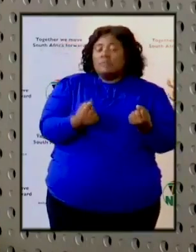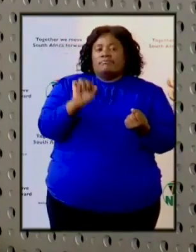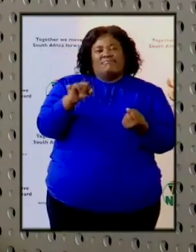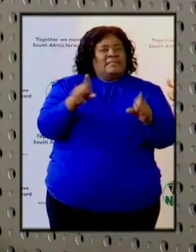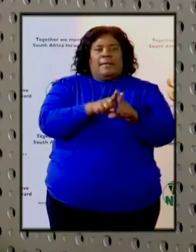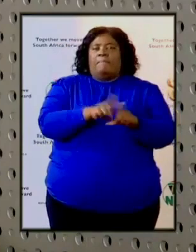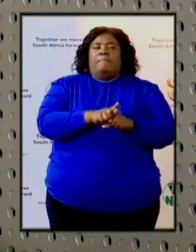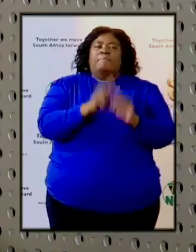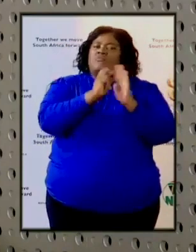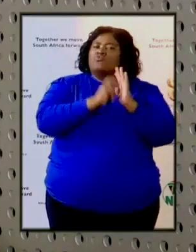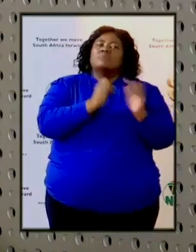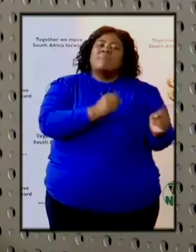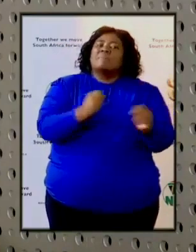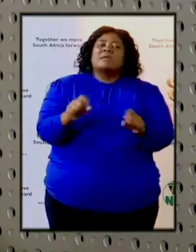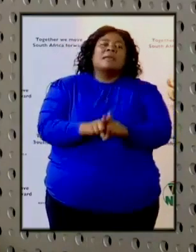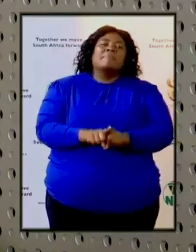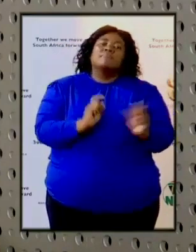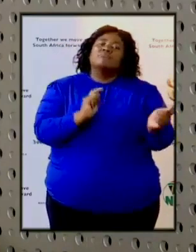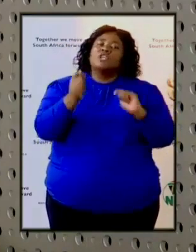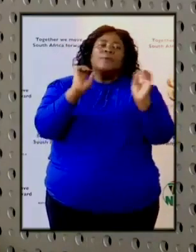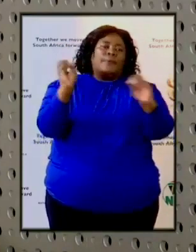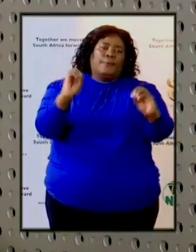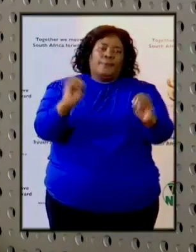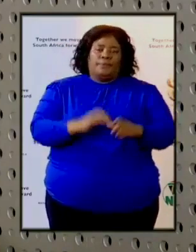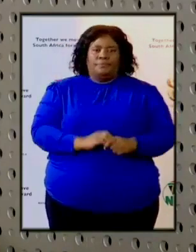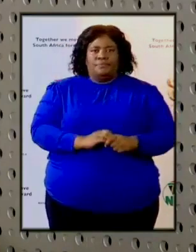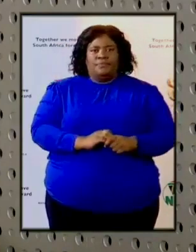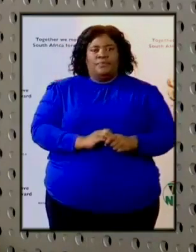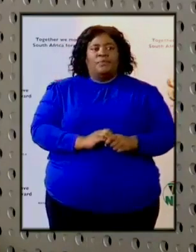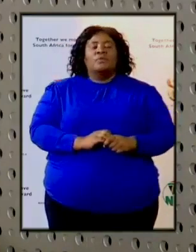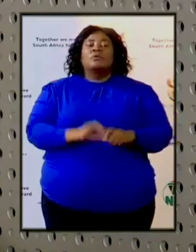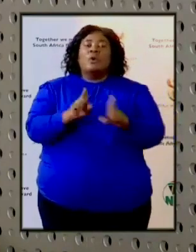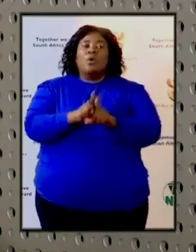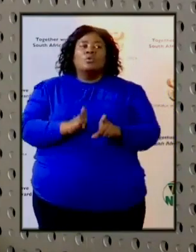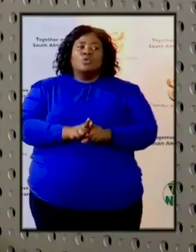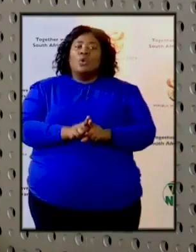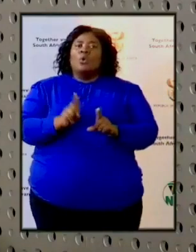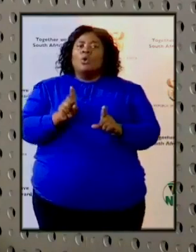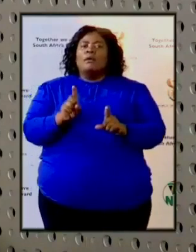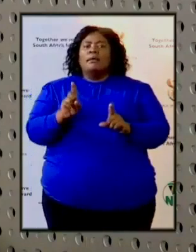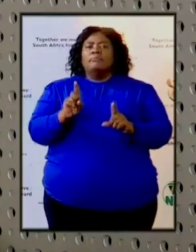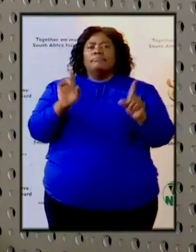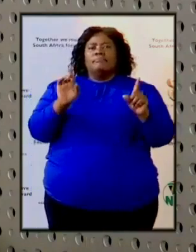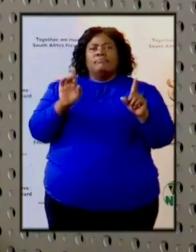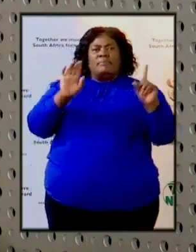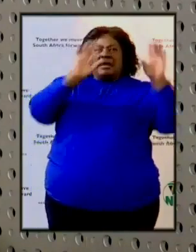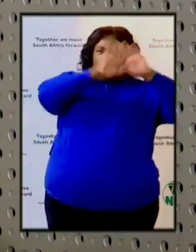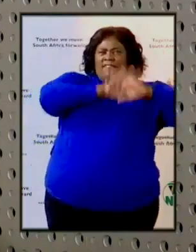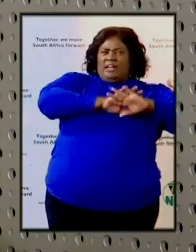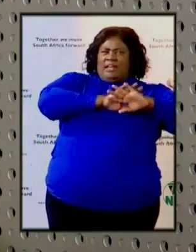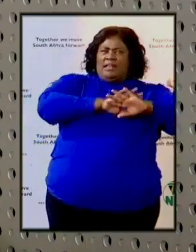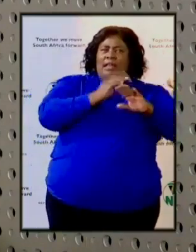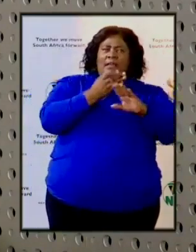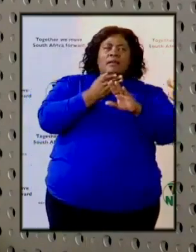that. It's also still the same that you can't have night vigils. But it's